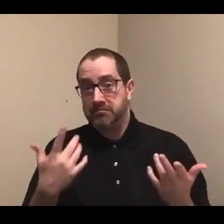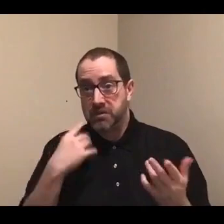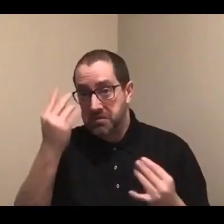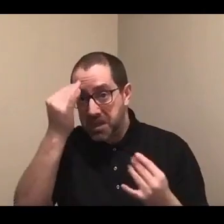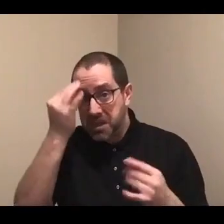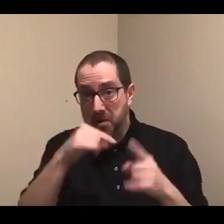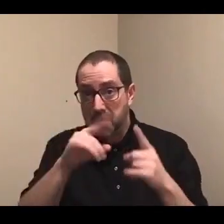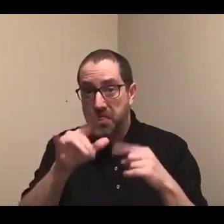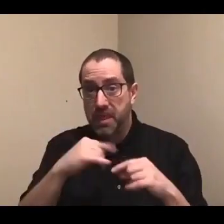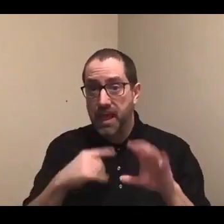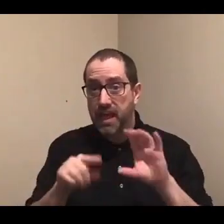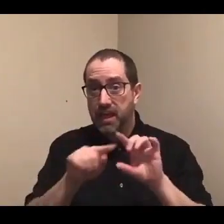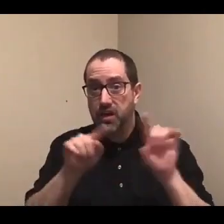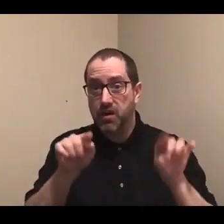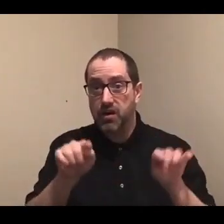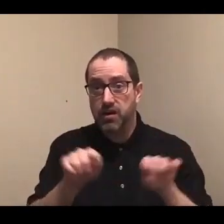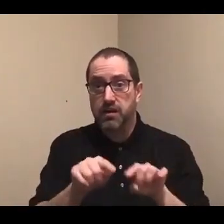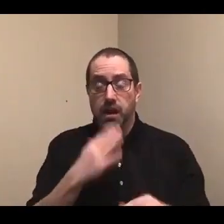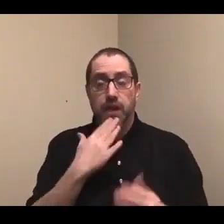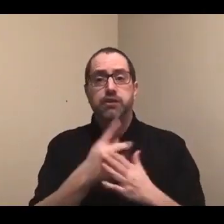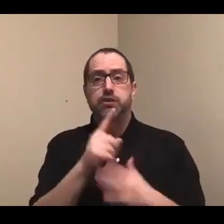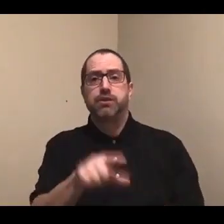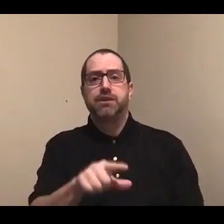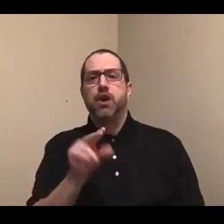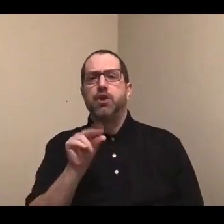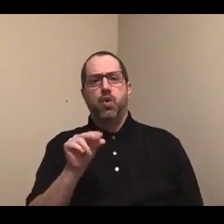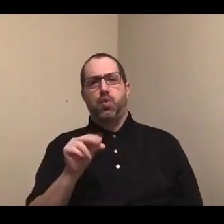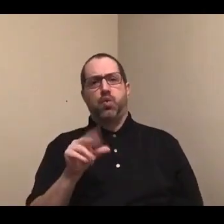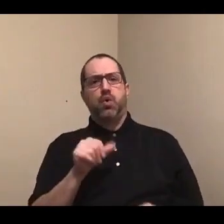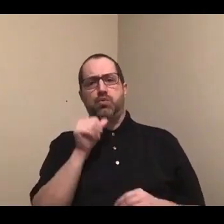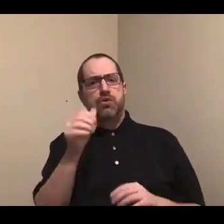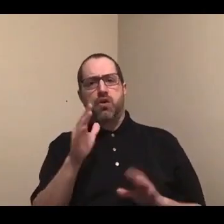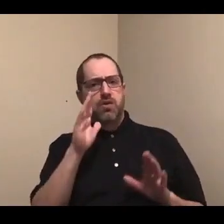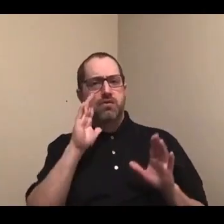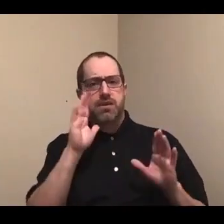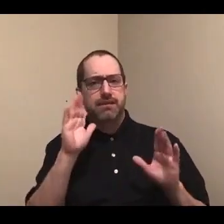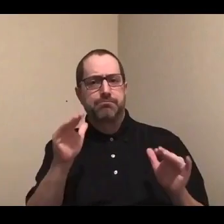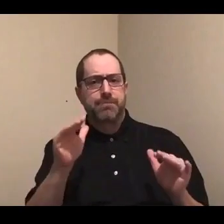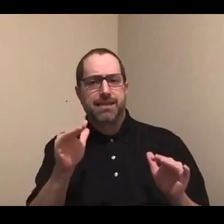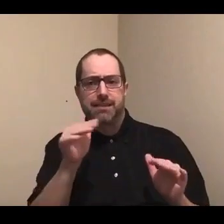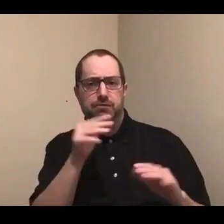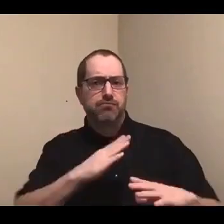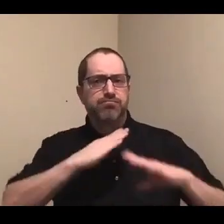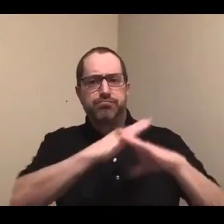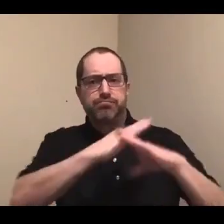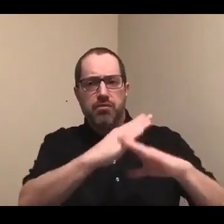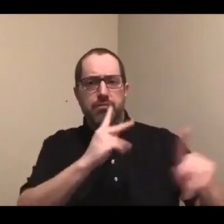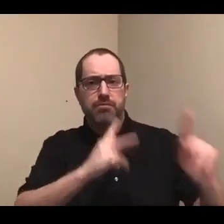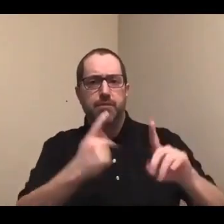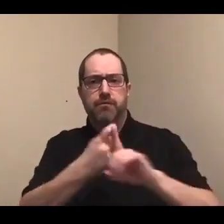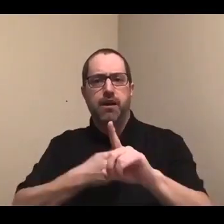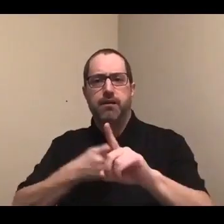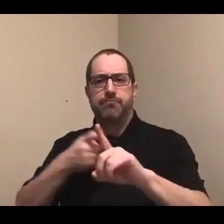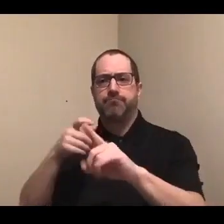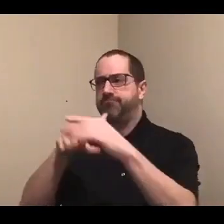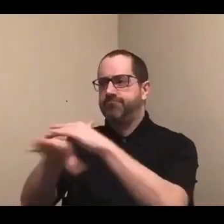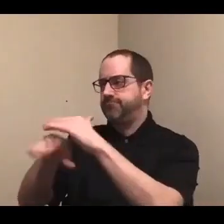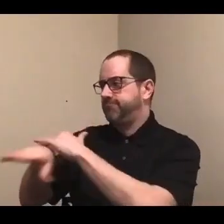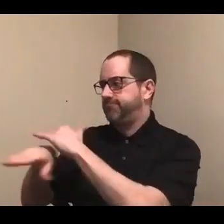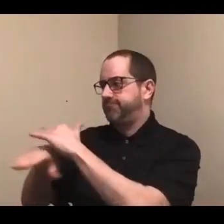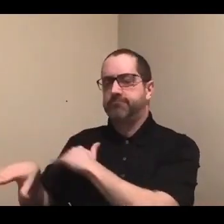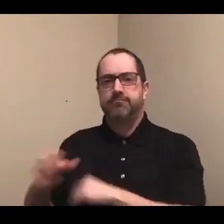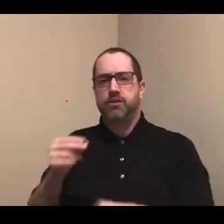that's a very good question. No, it's not something that we're exploring right now. We're encouraging everybody to get vaccinated on that. That again,